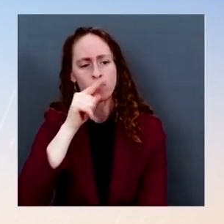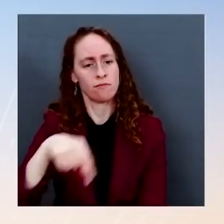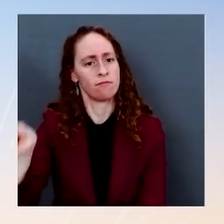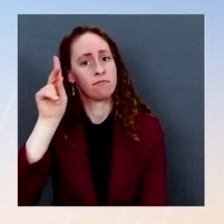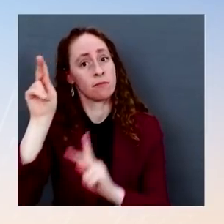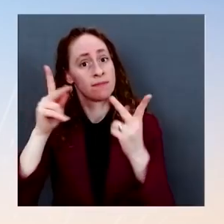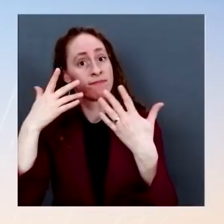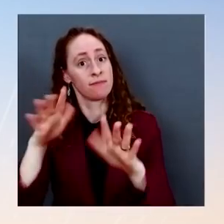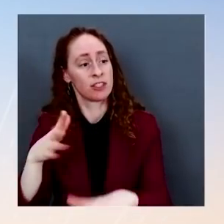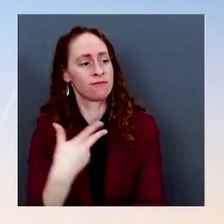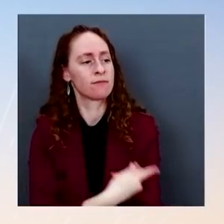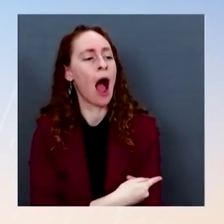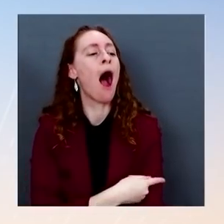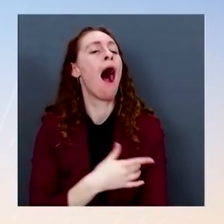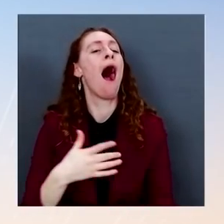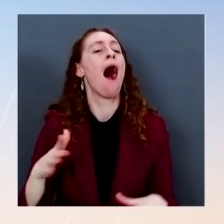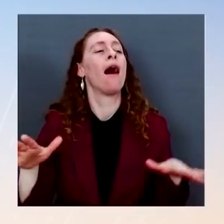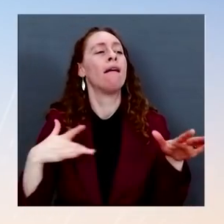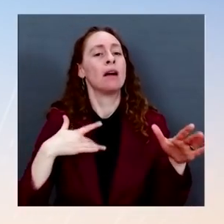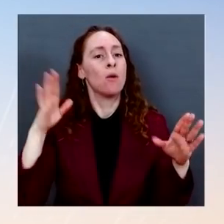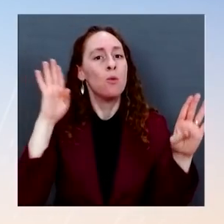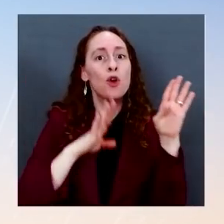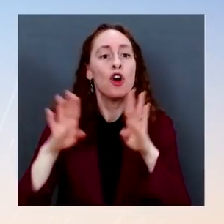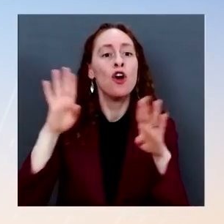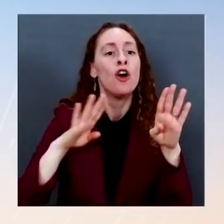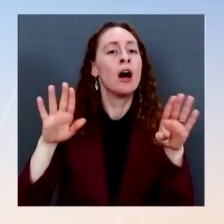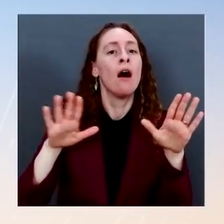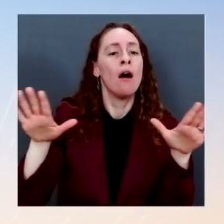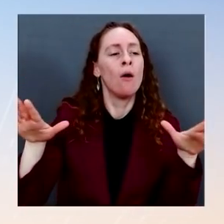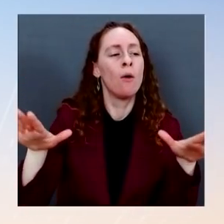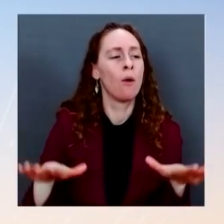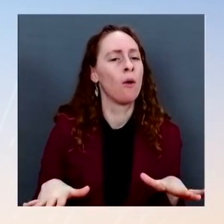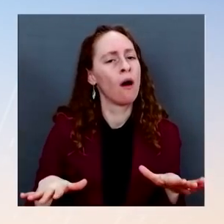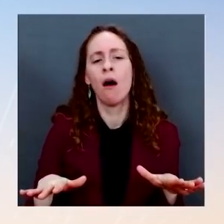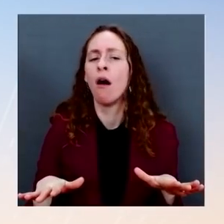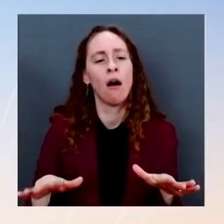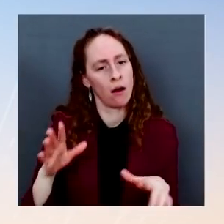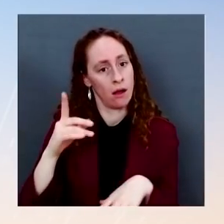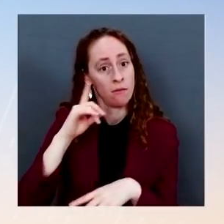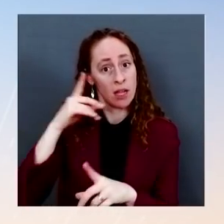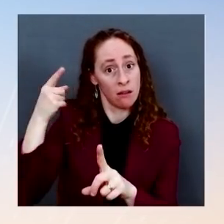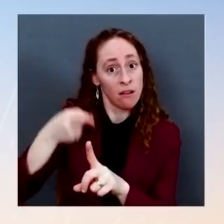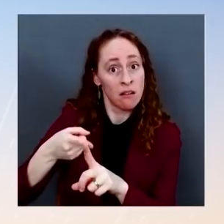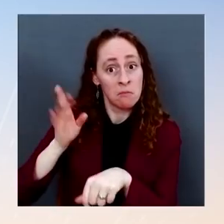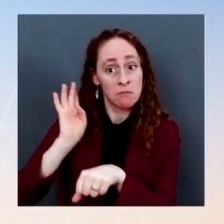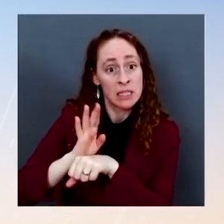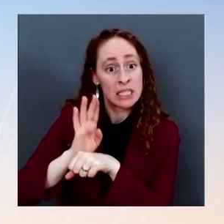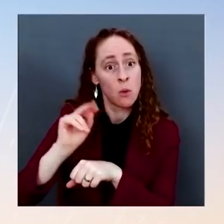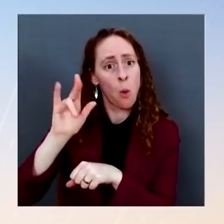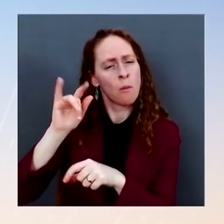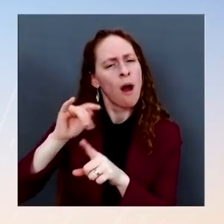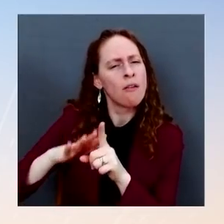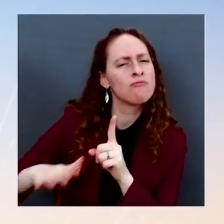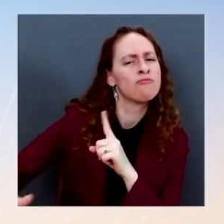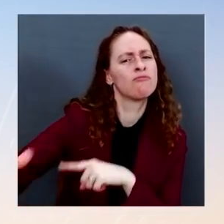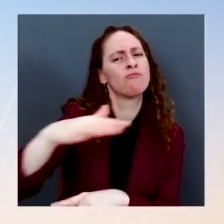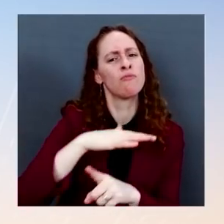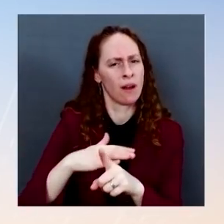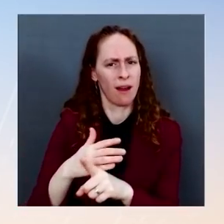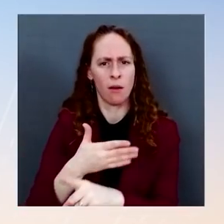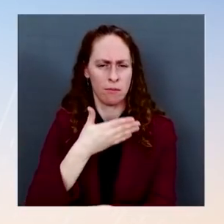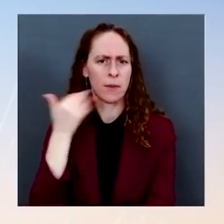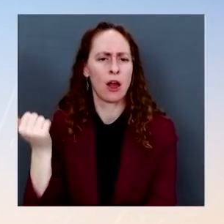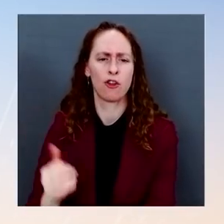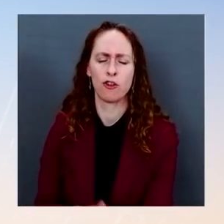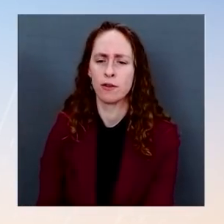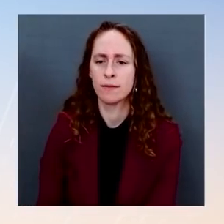requirement. Go ahead. Jen, the president's own medical advisors have suggested that if people are going to gather with family this holiday, that they try to do an at-home rapid